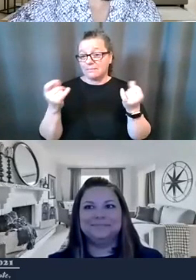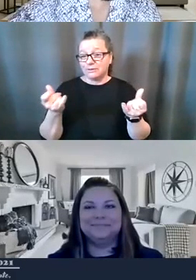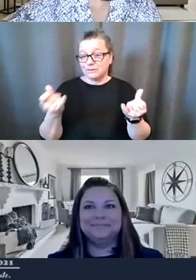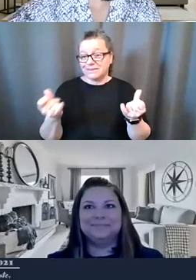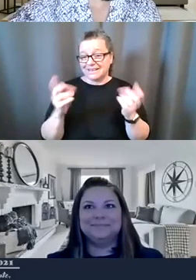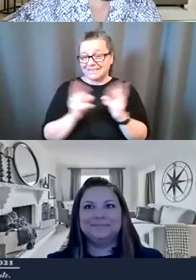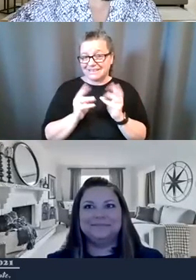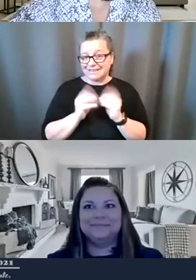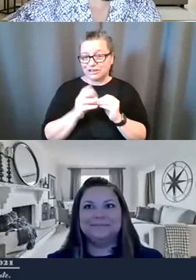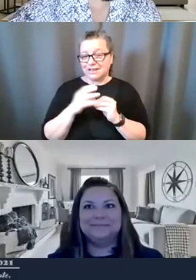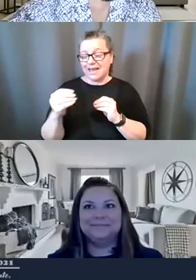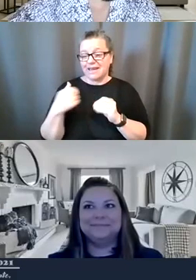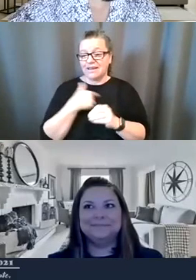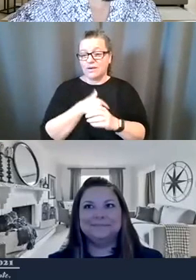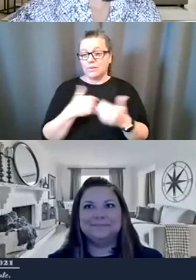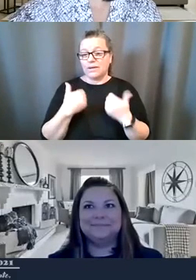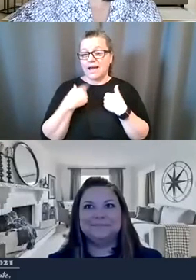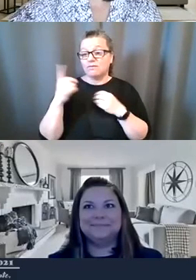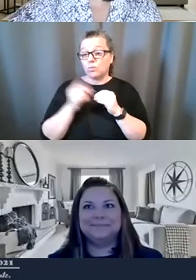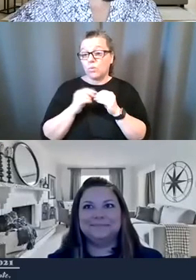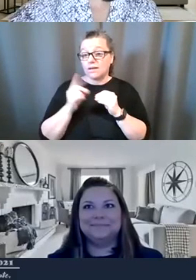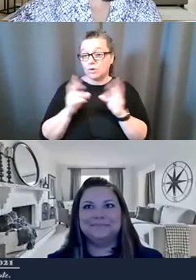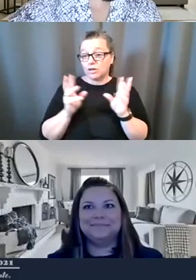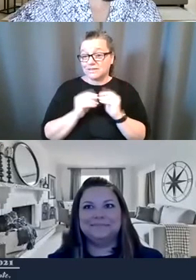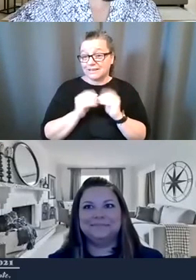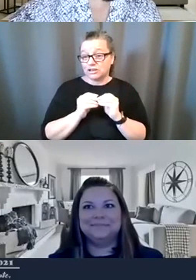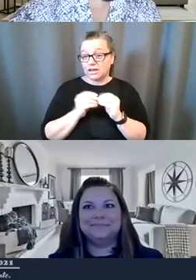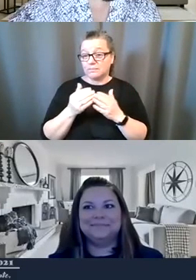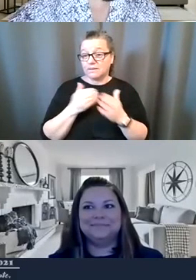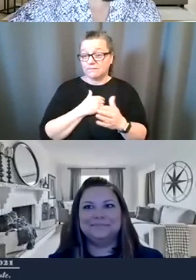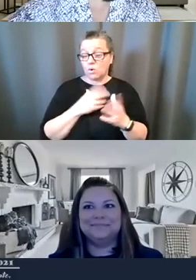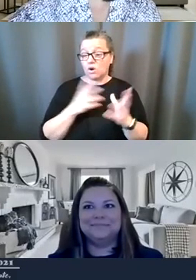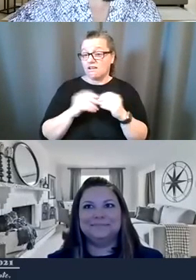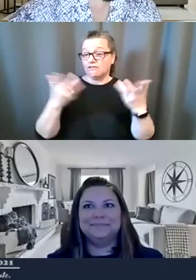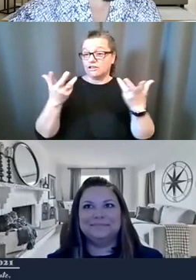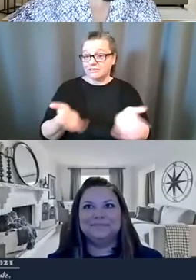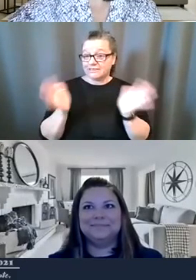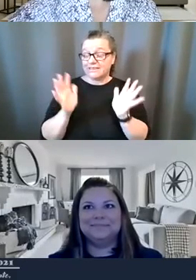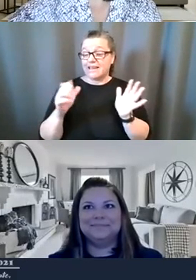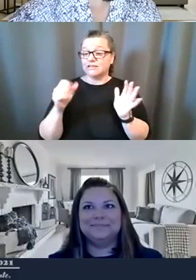day before the conference ends. So thank you all very much and have a wonderful day.